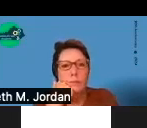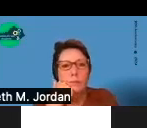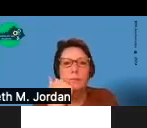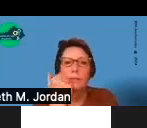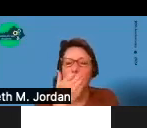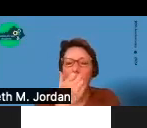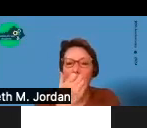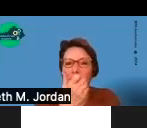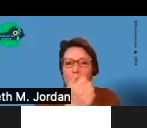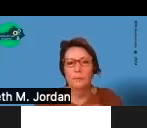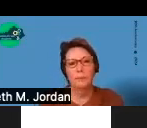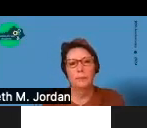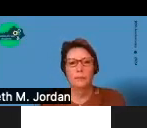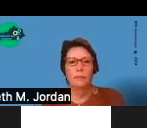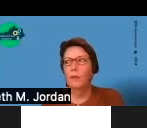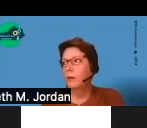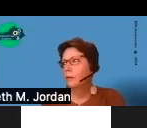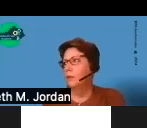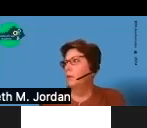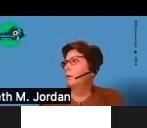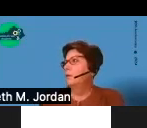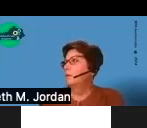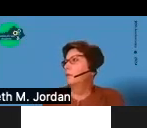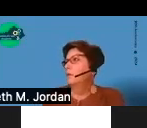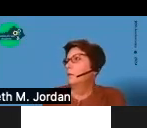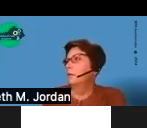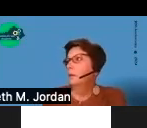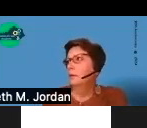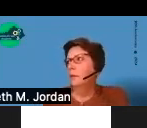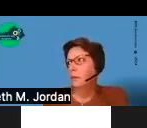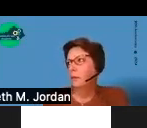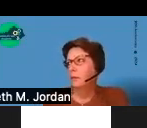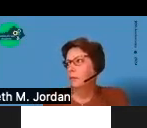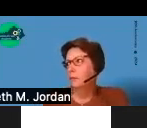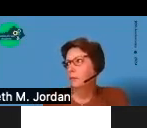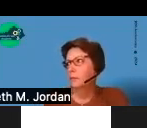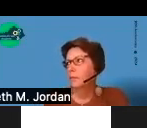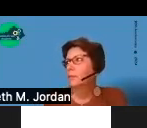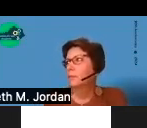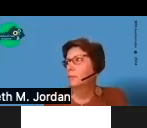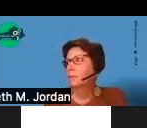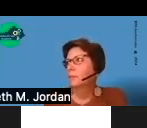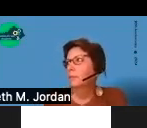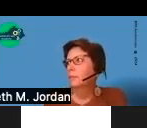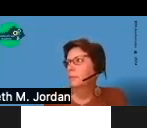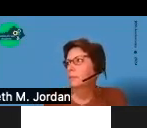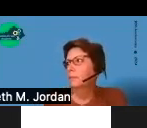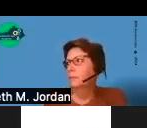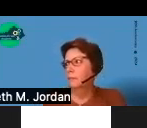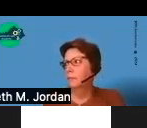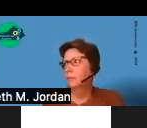And then we're intentionally partnering with peer support in those service regions